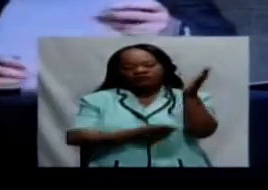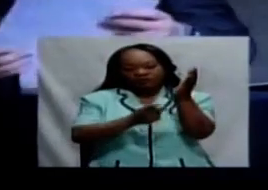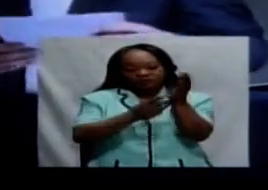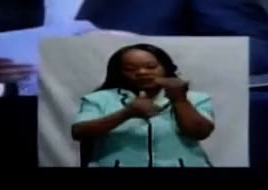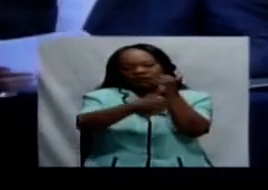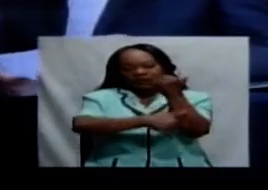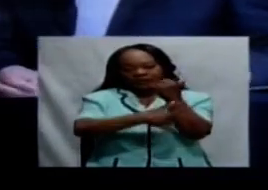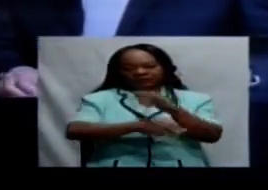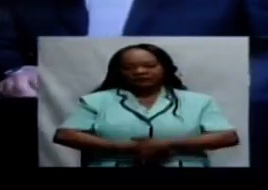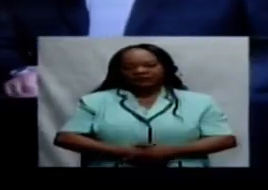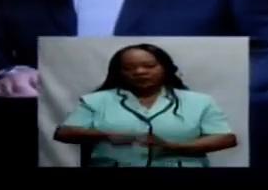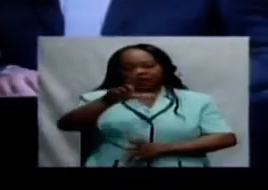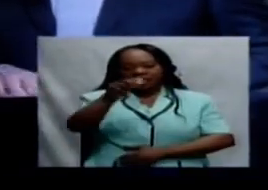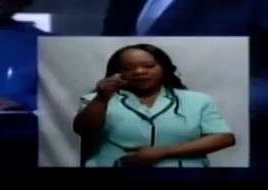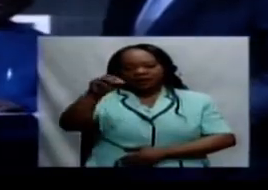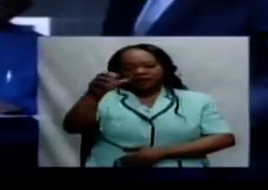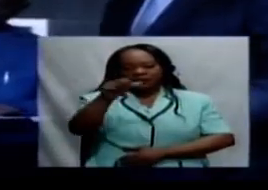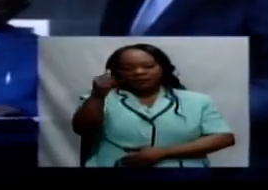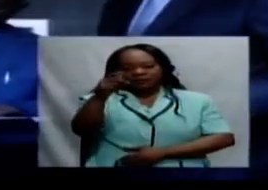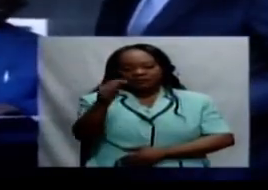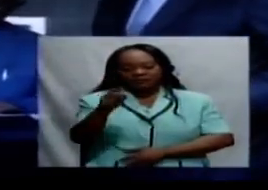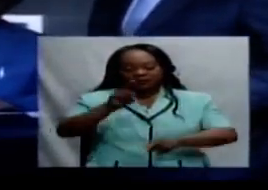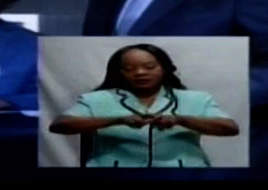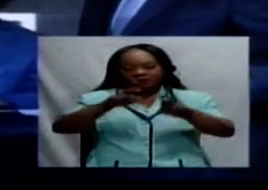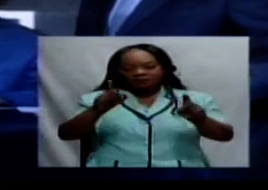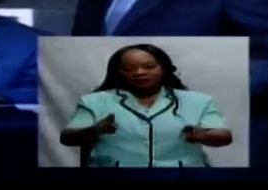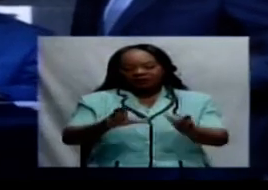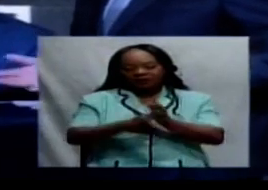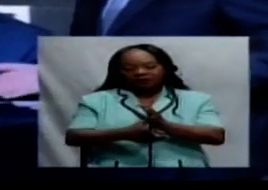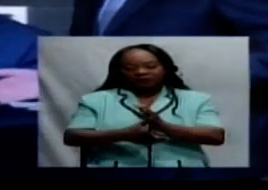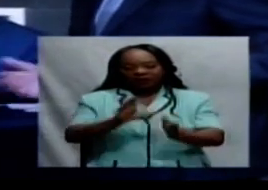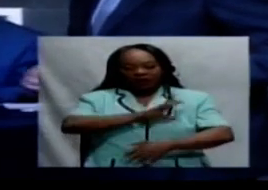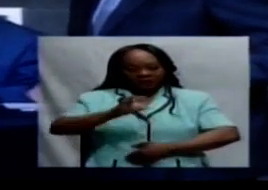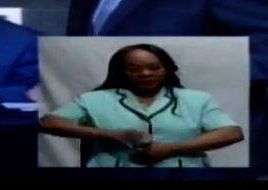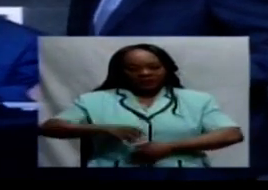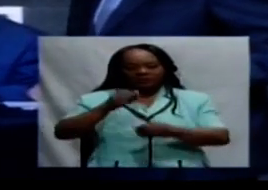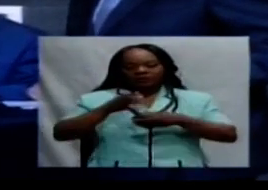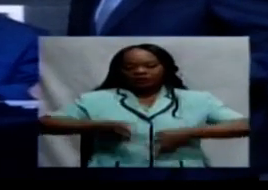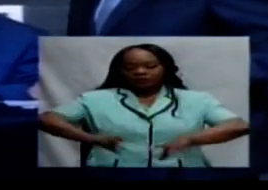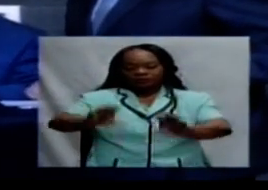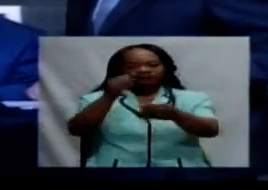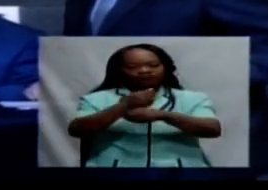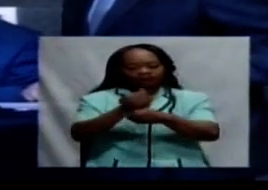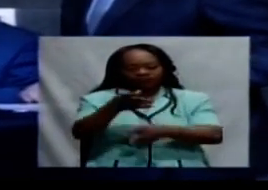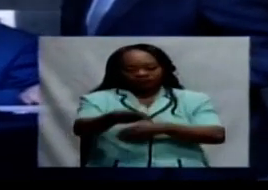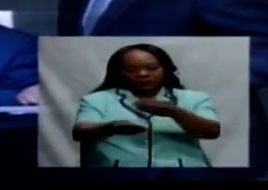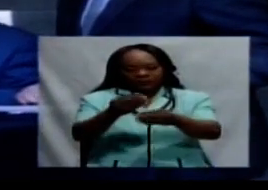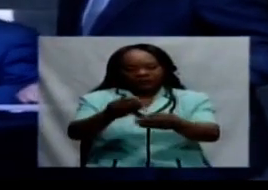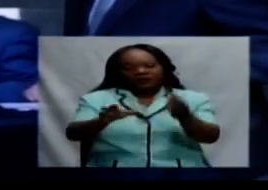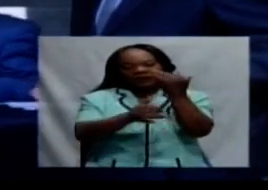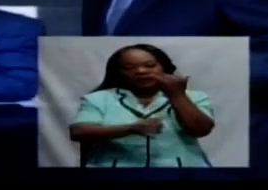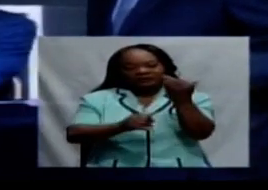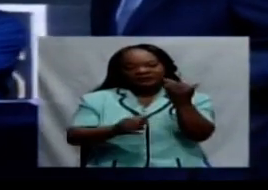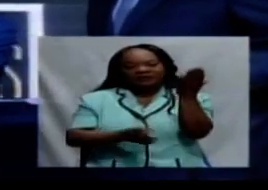country. And Lamasat chairperson Mohammed Ahmed says his firm will continue to ensure that its contribution to the country's development